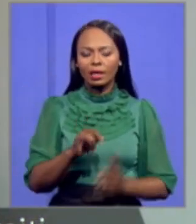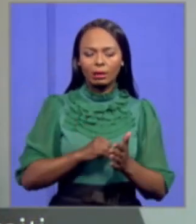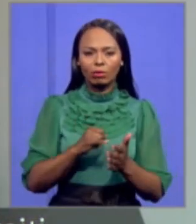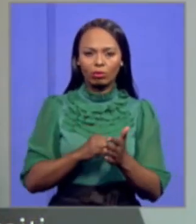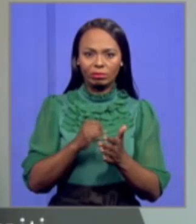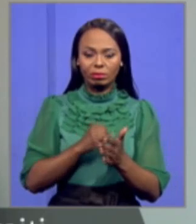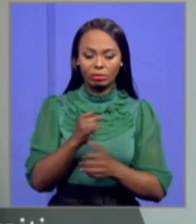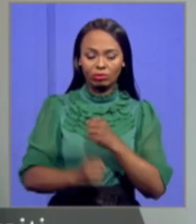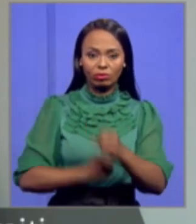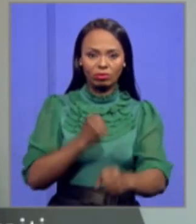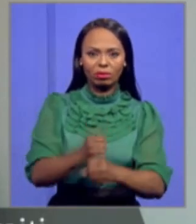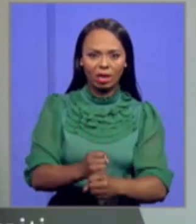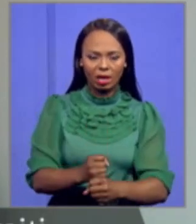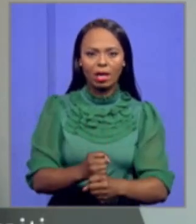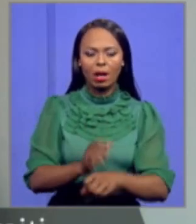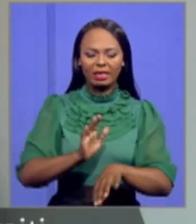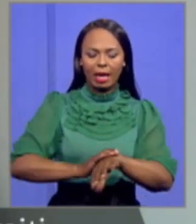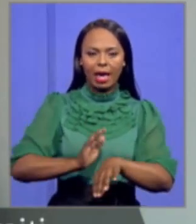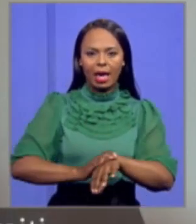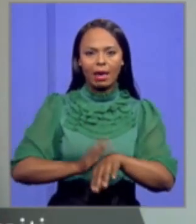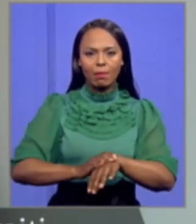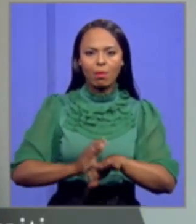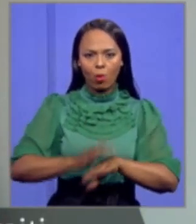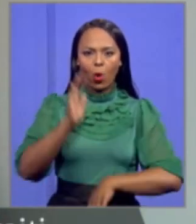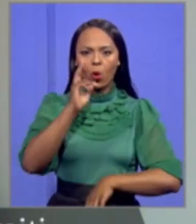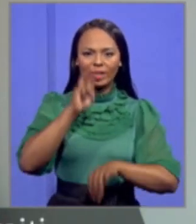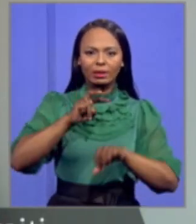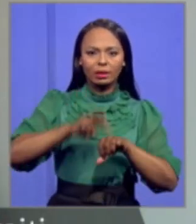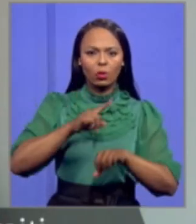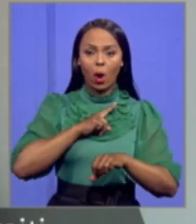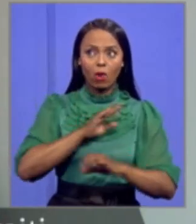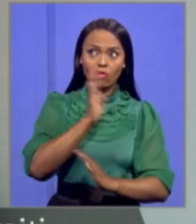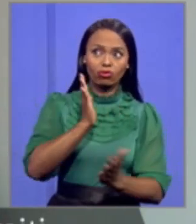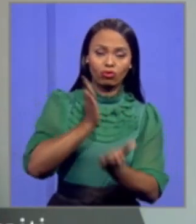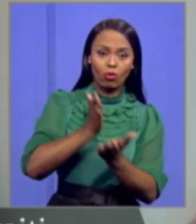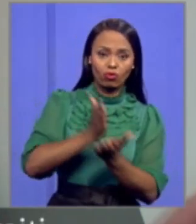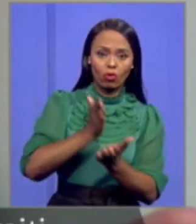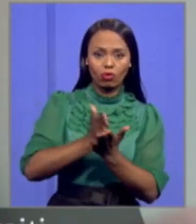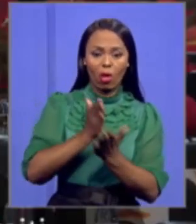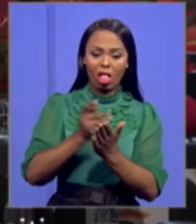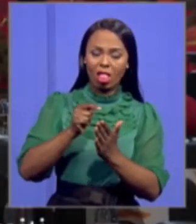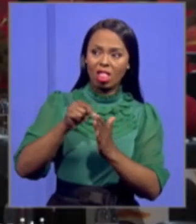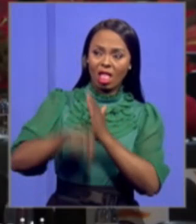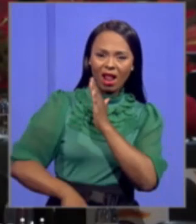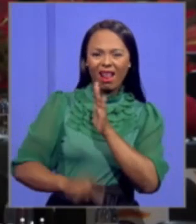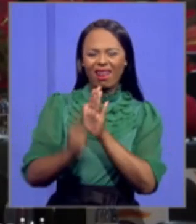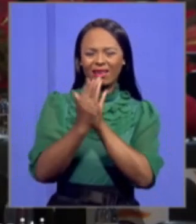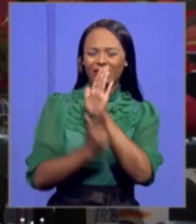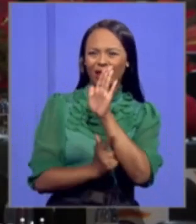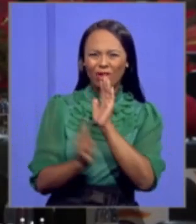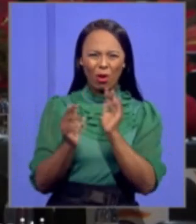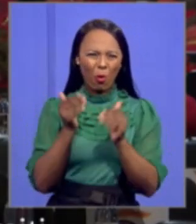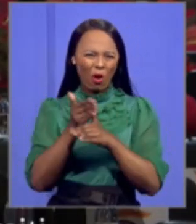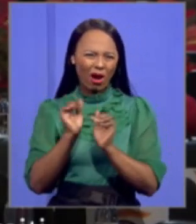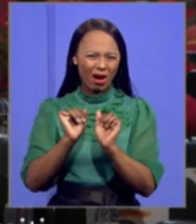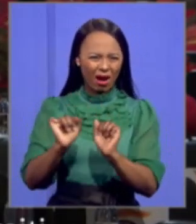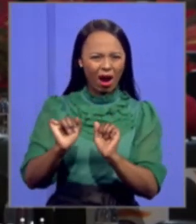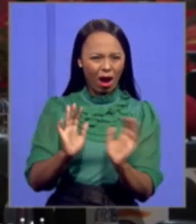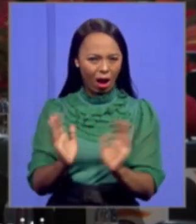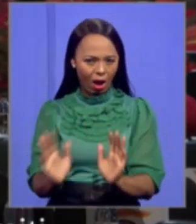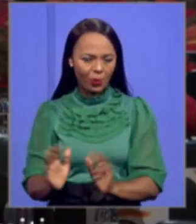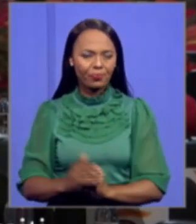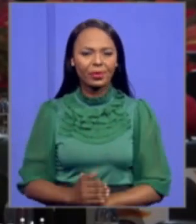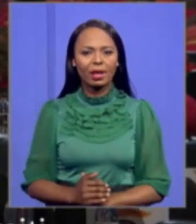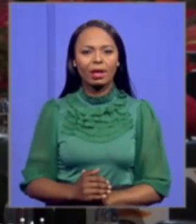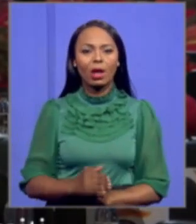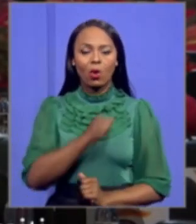need a bit more time because there's still uncertainty around the detail of the legislation. Khosatu e dumela hore le ha nako